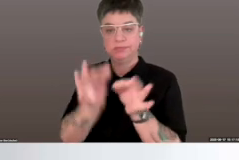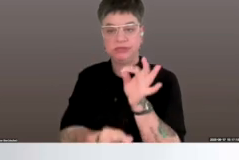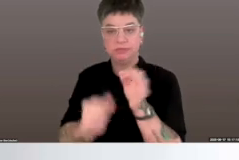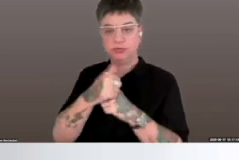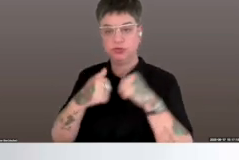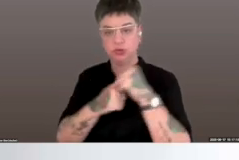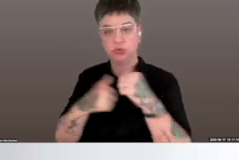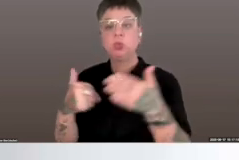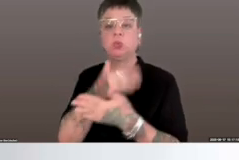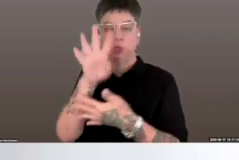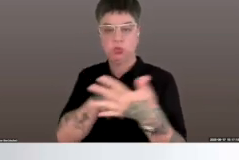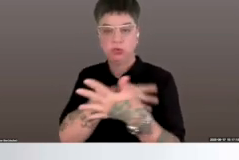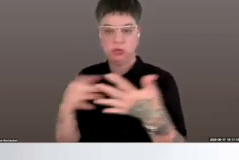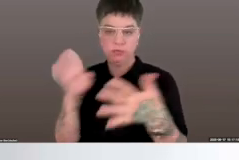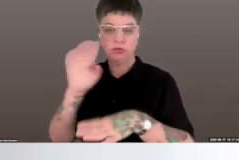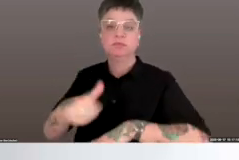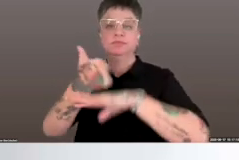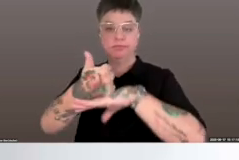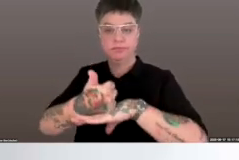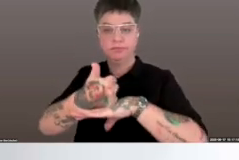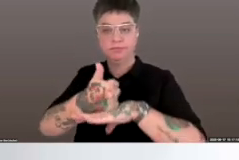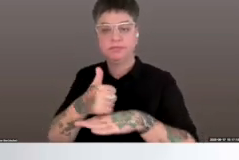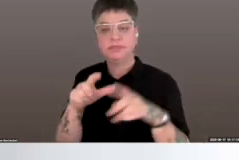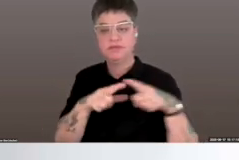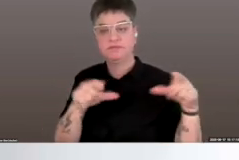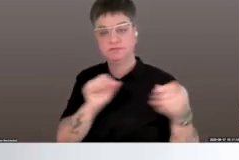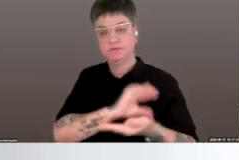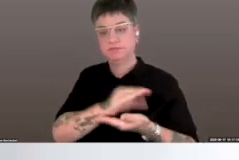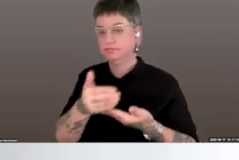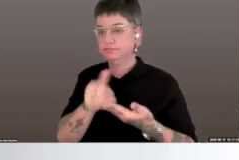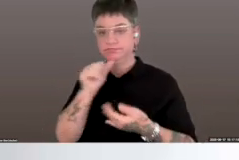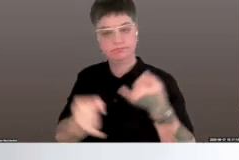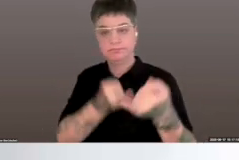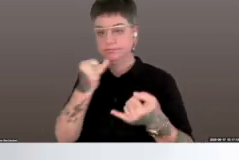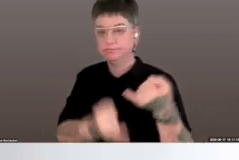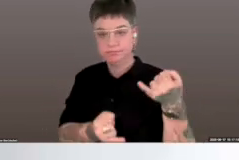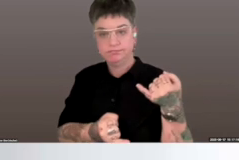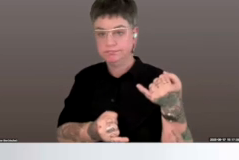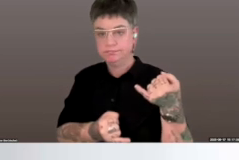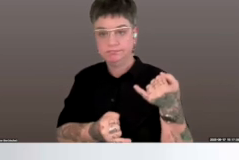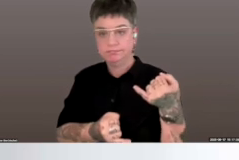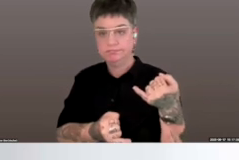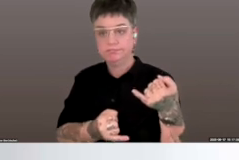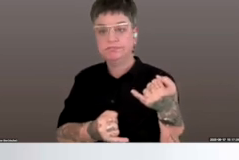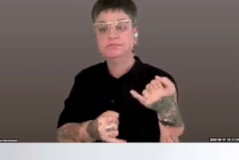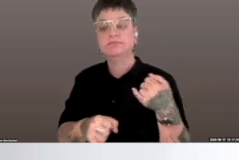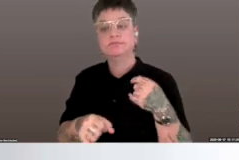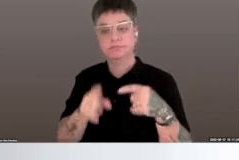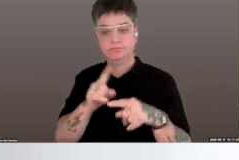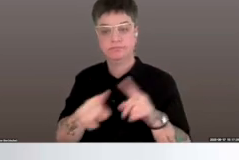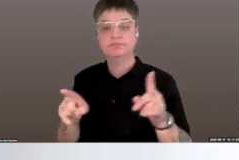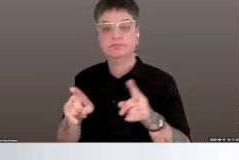new table would take in place. And so the voucher amounts in there are not finalized, but plus ups in general are going